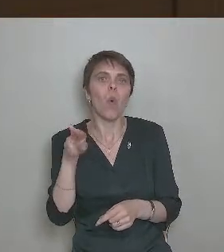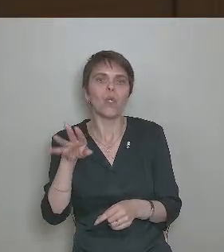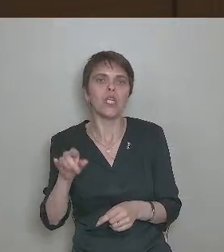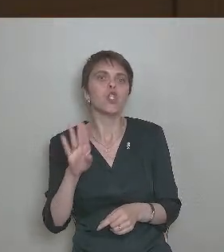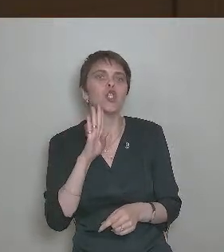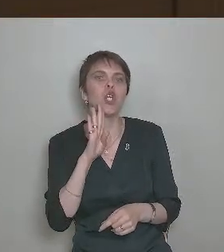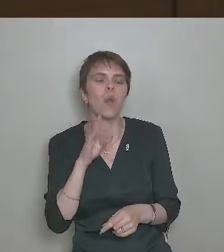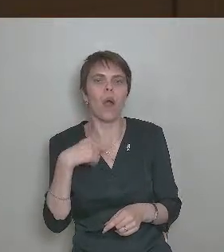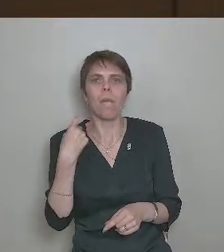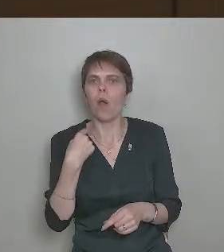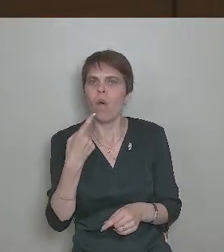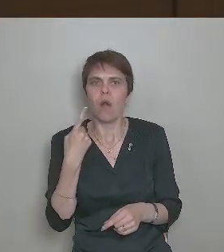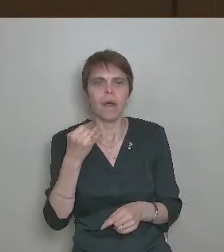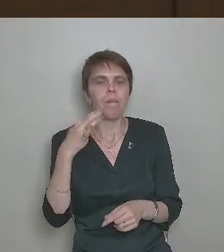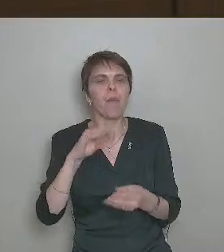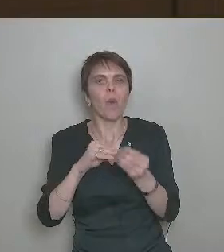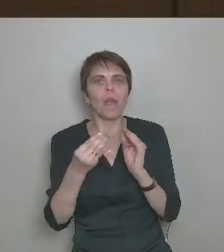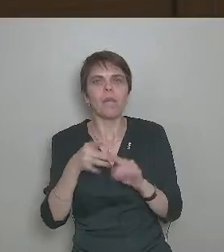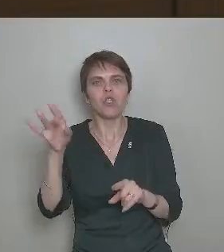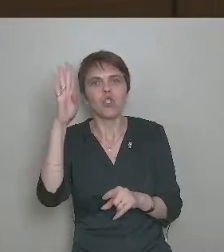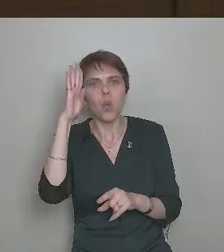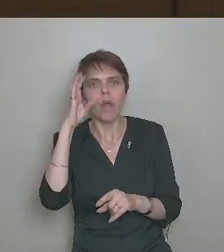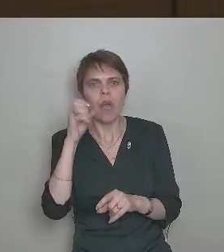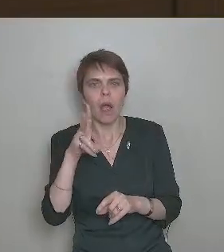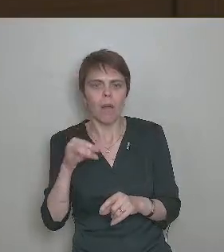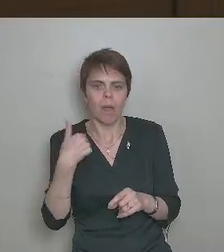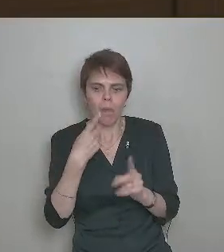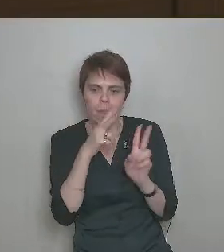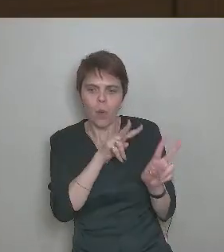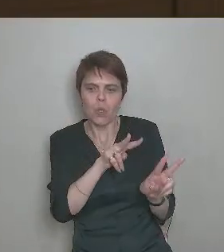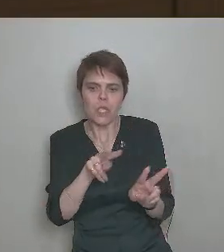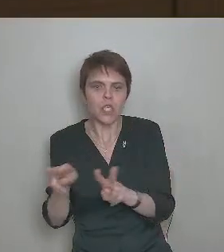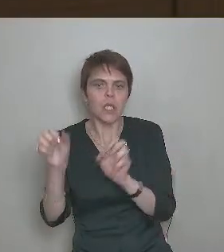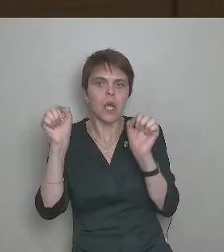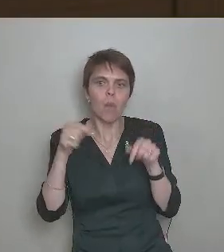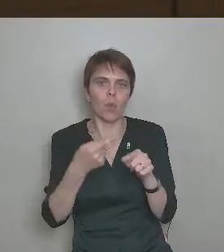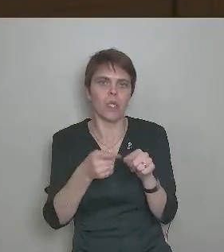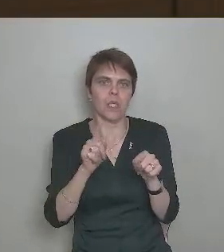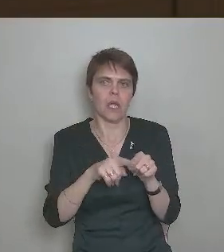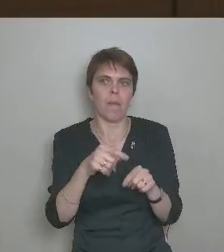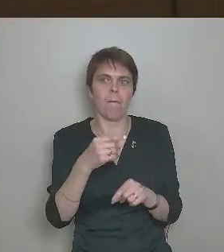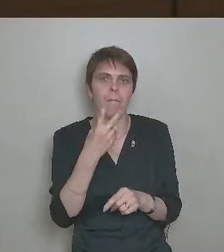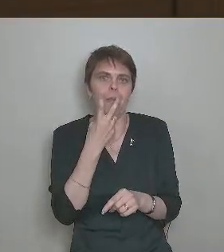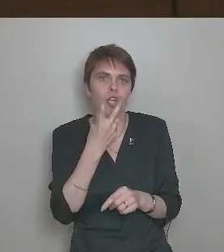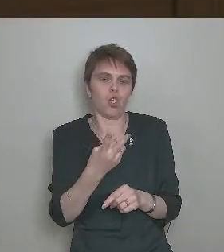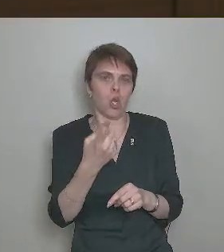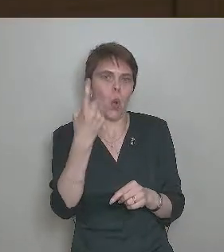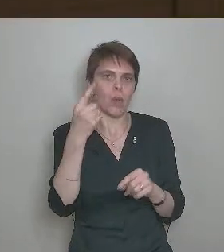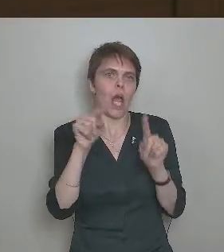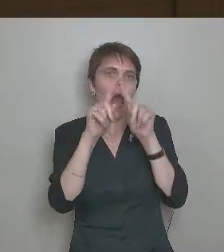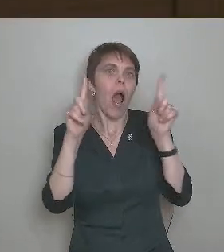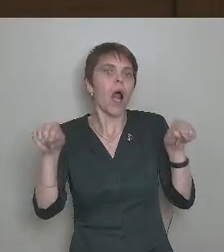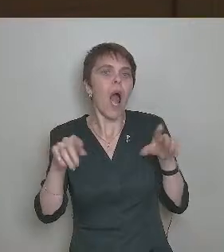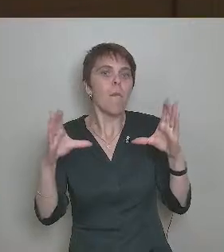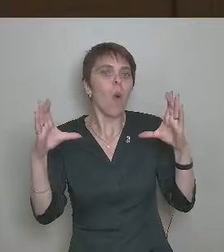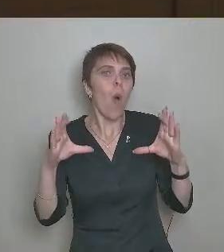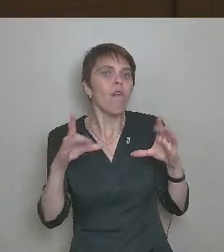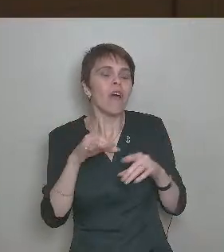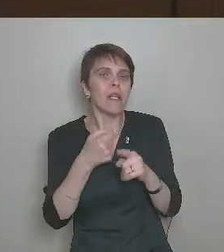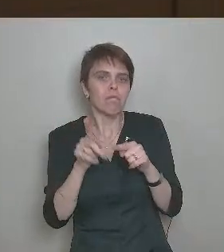issue there is not about women that is normally discussed when you talk about quotas,